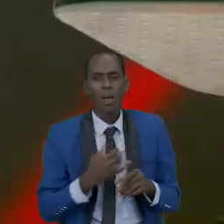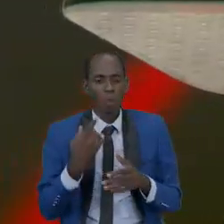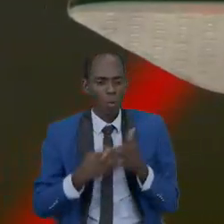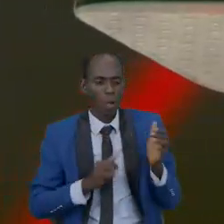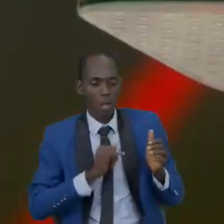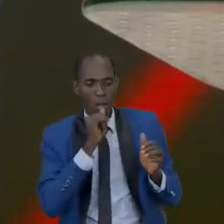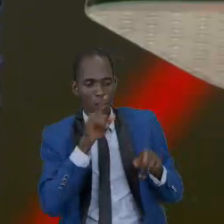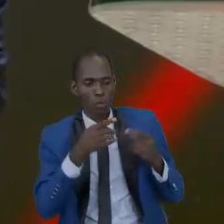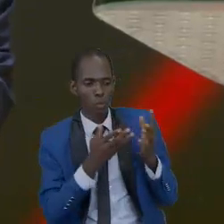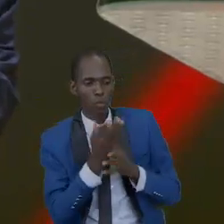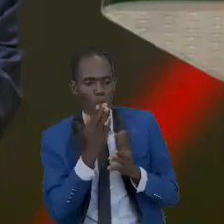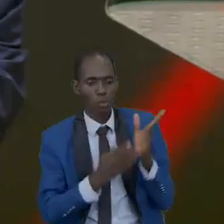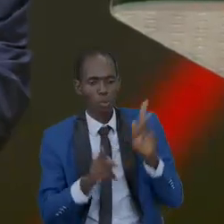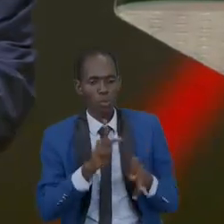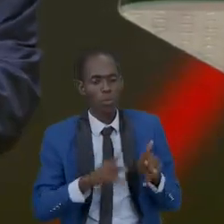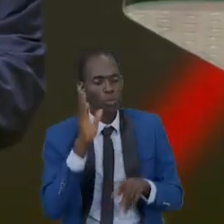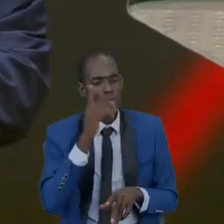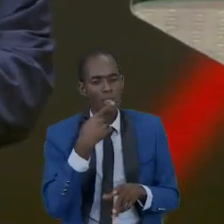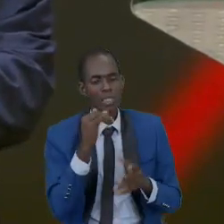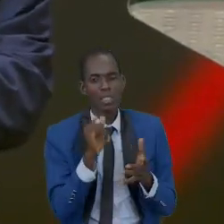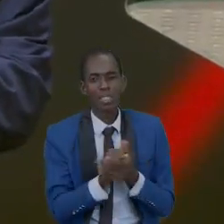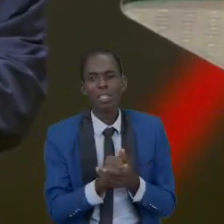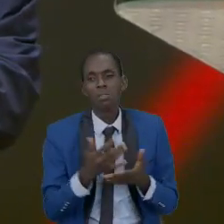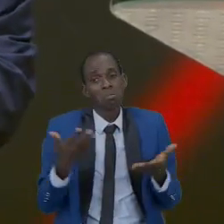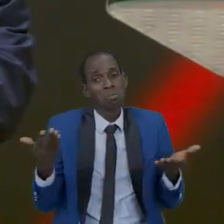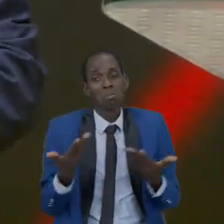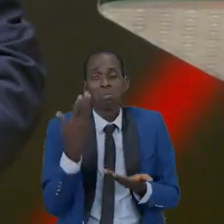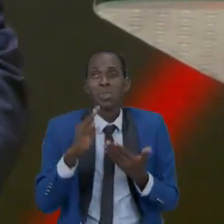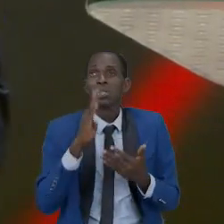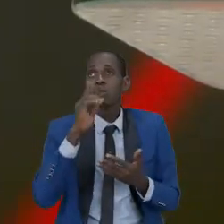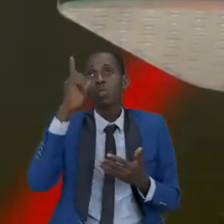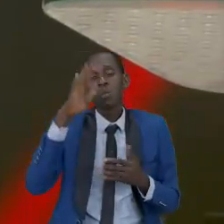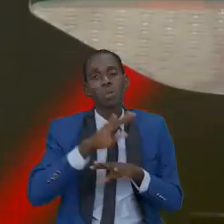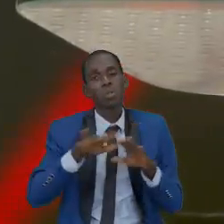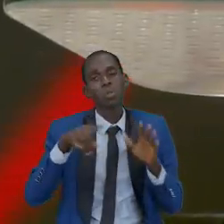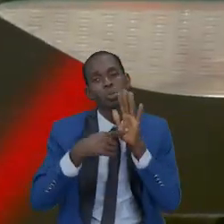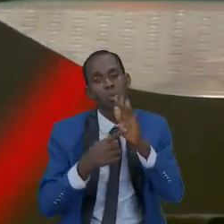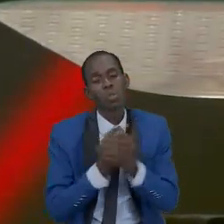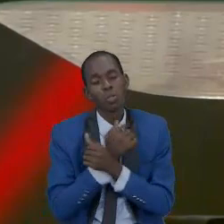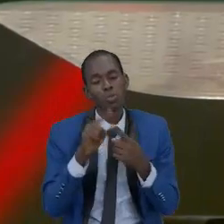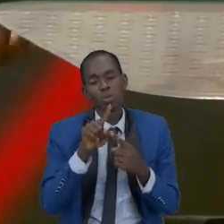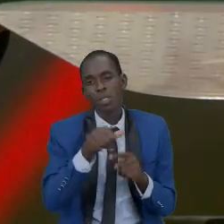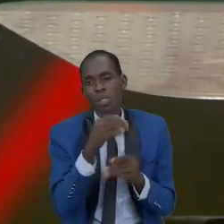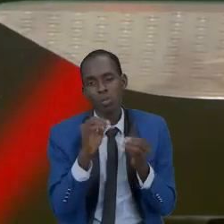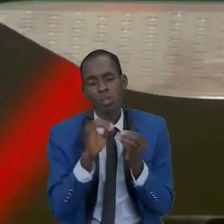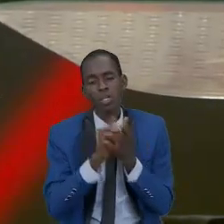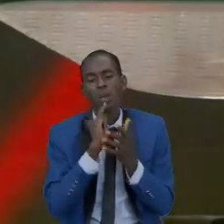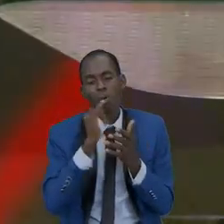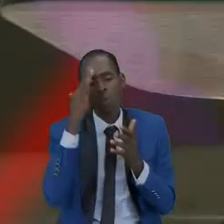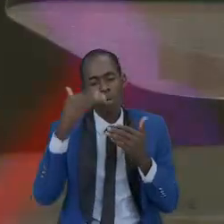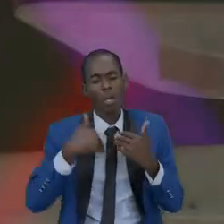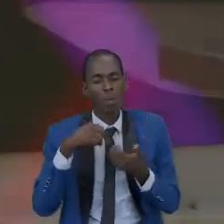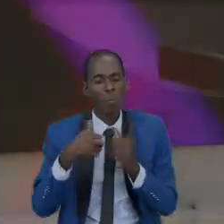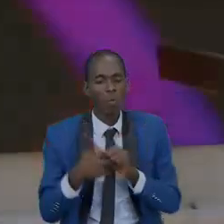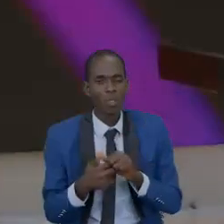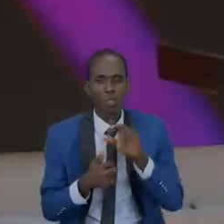people might say, if you're going through that, maybe God does not love you anymore. He loves me. Why? Loved